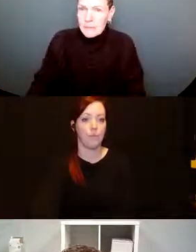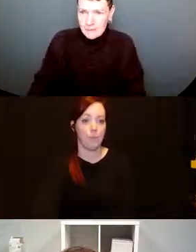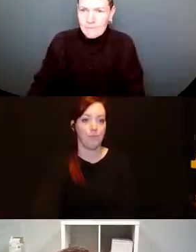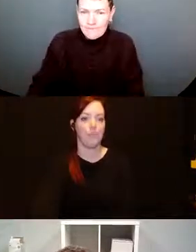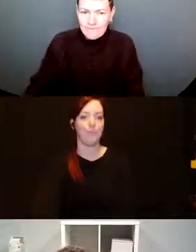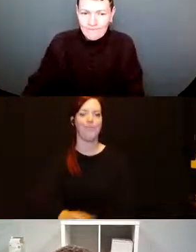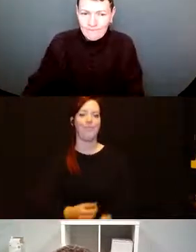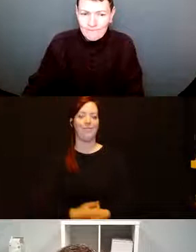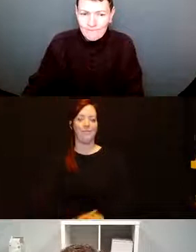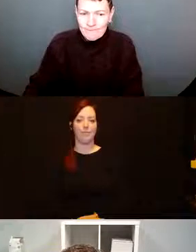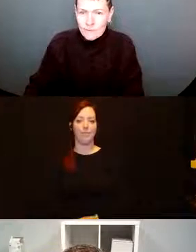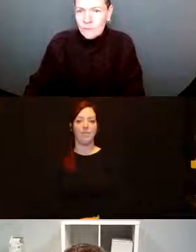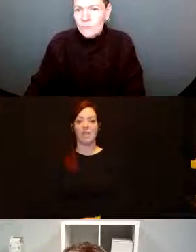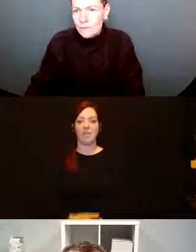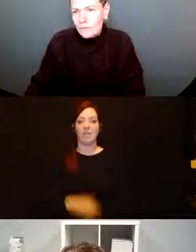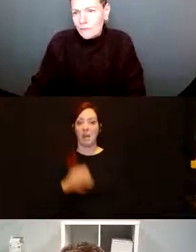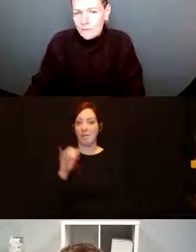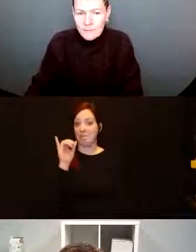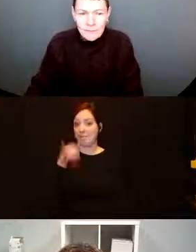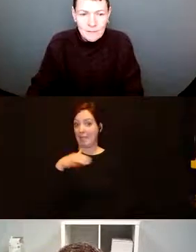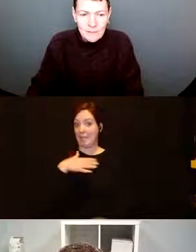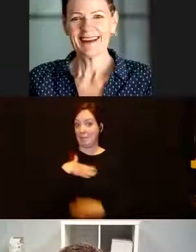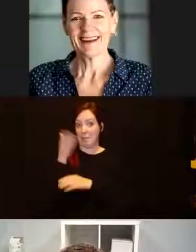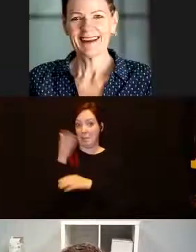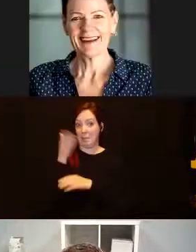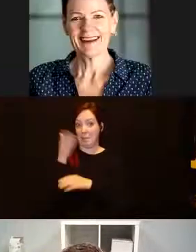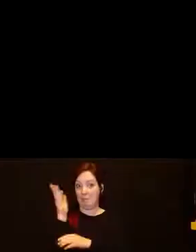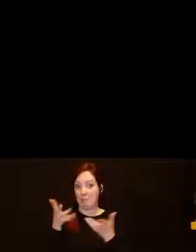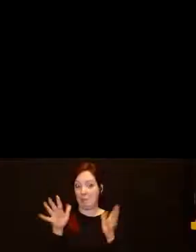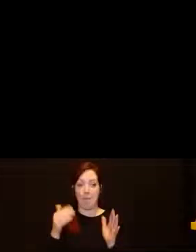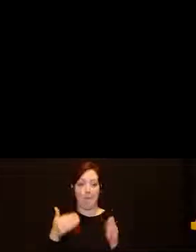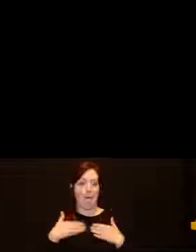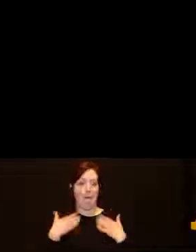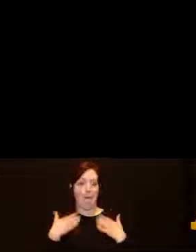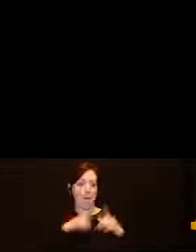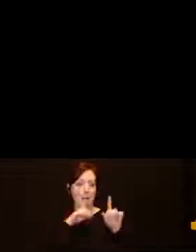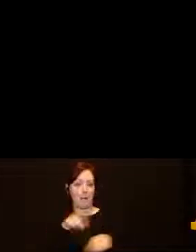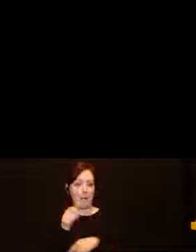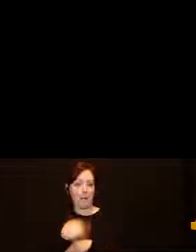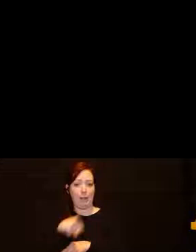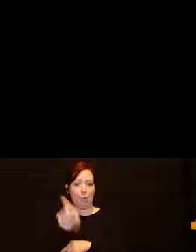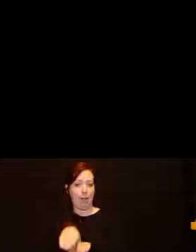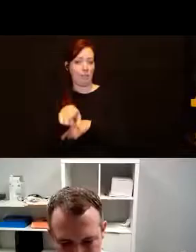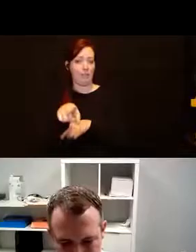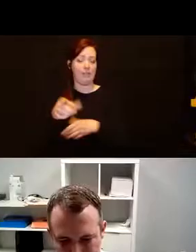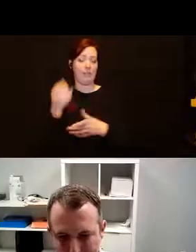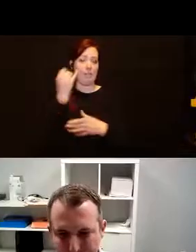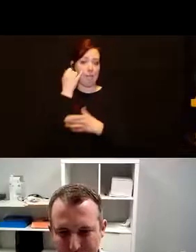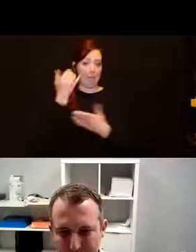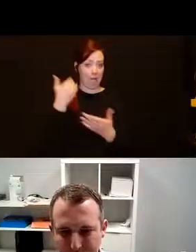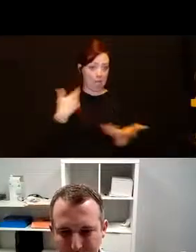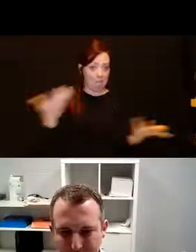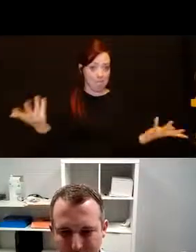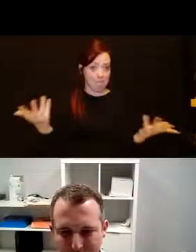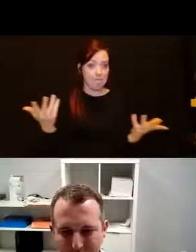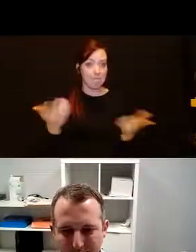So that's my presentation, but I'll be more than happy to answer any questions that people may have. And there are a ton